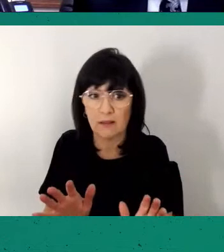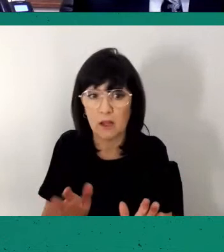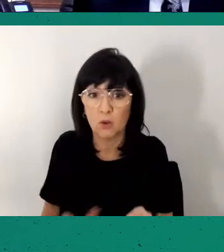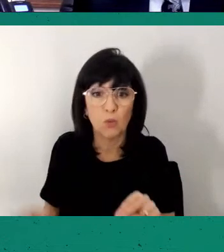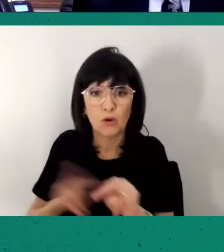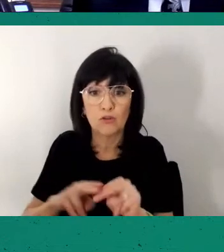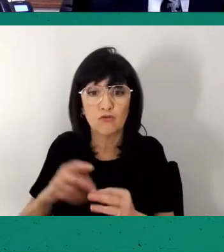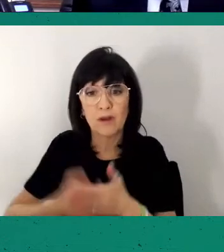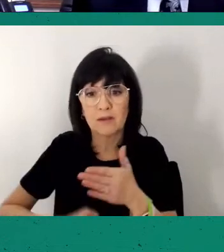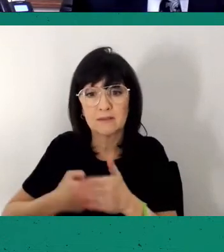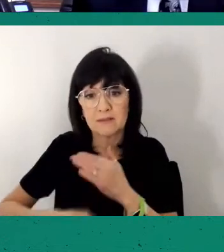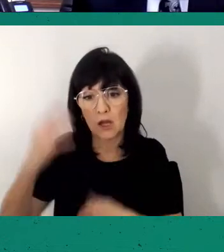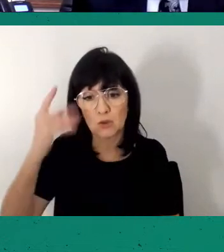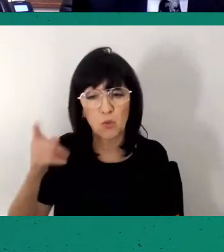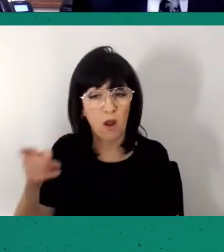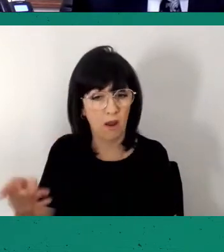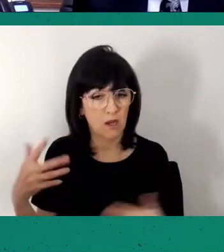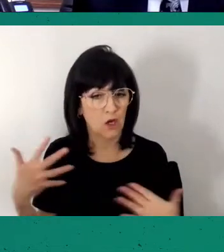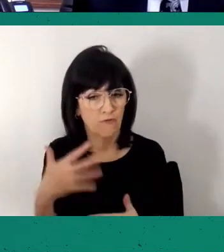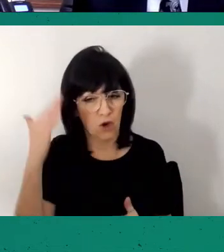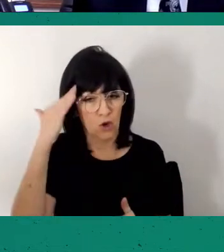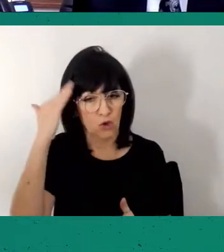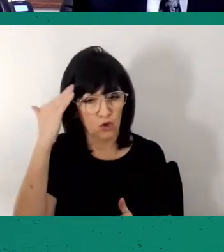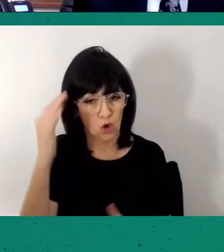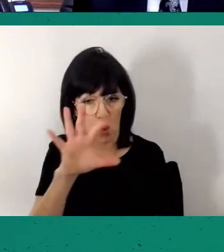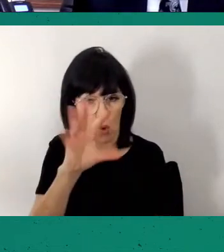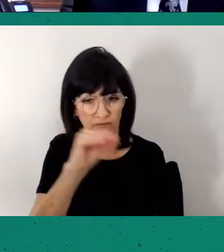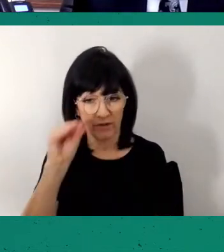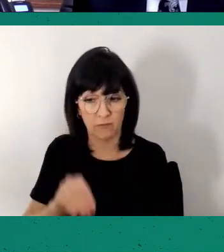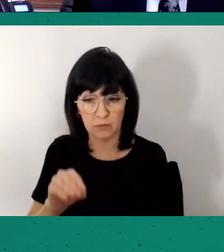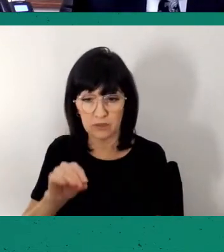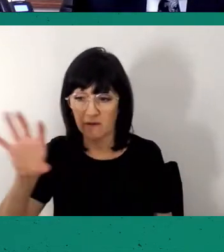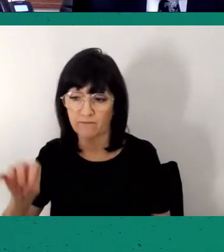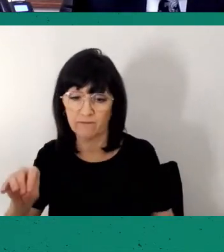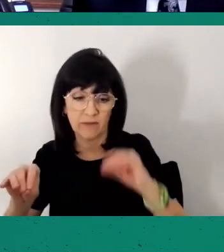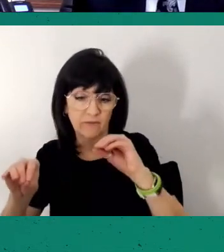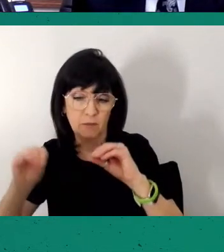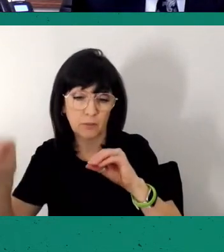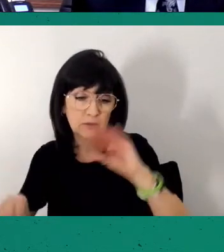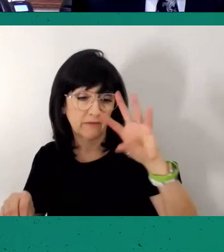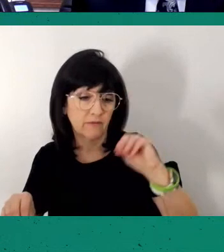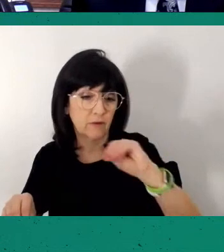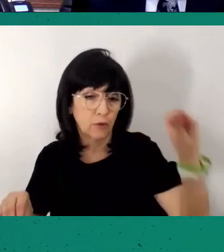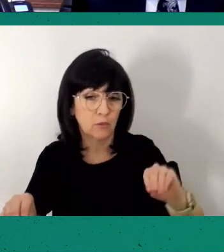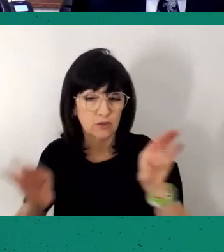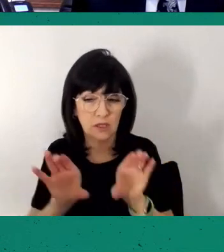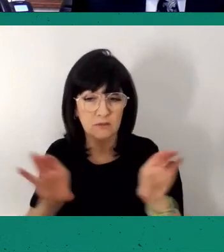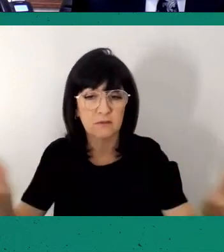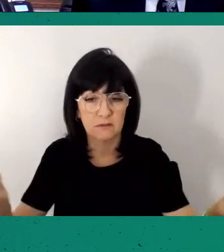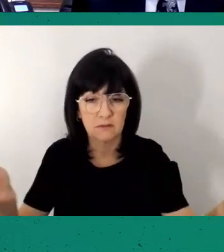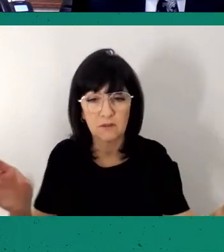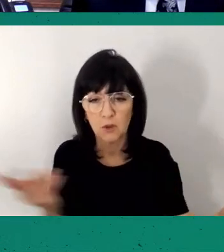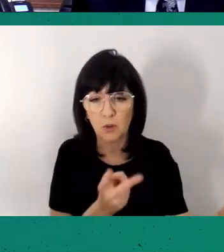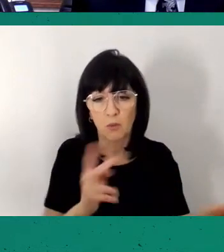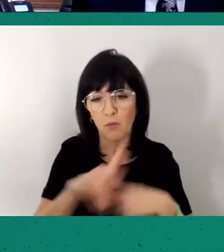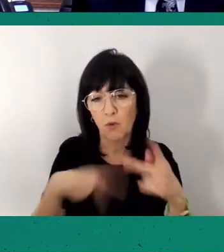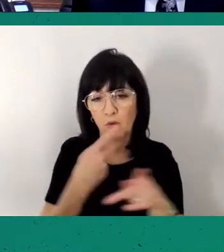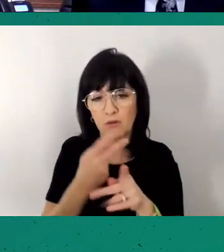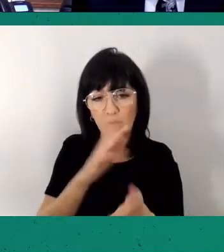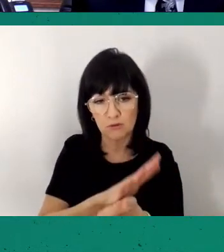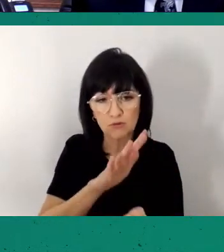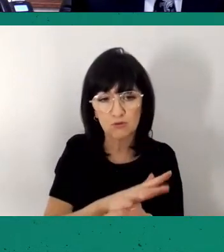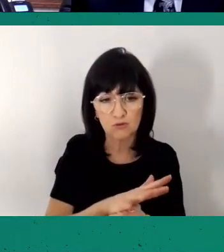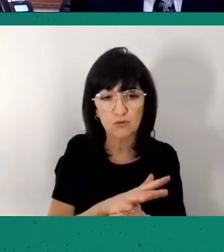schools. Understanding this, DuPont moved forward by commissioning several studies on the state of